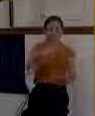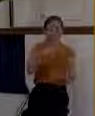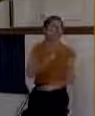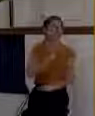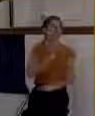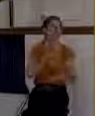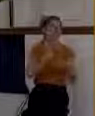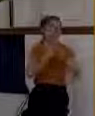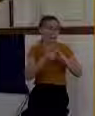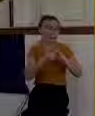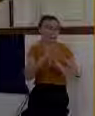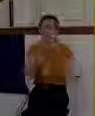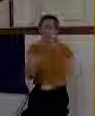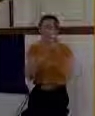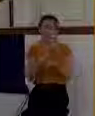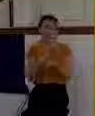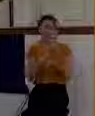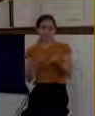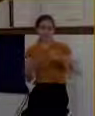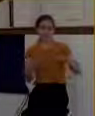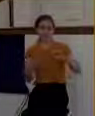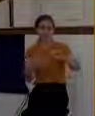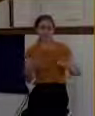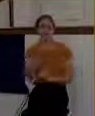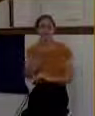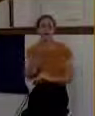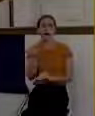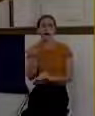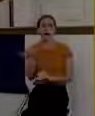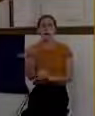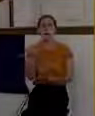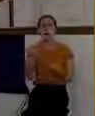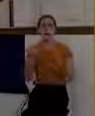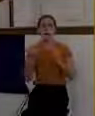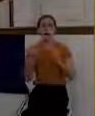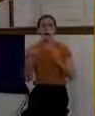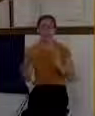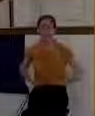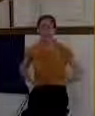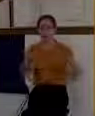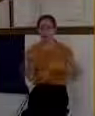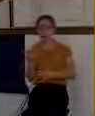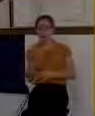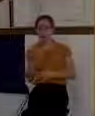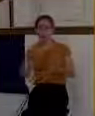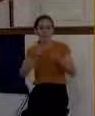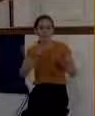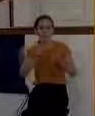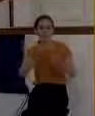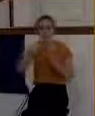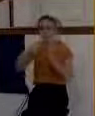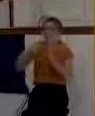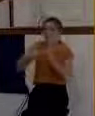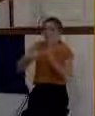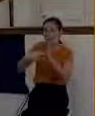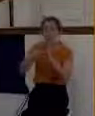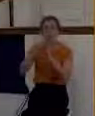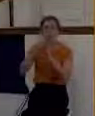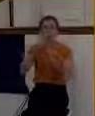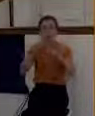living parable. The tale of the two prophets really represents what will happen to the two